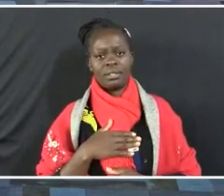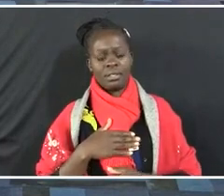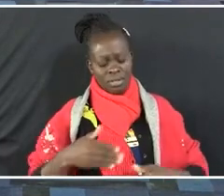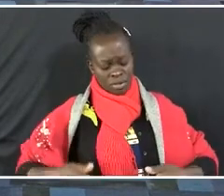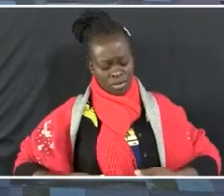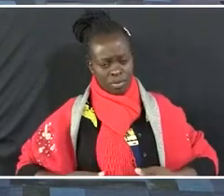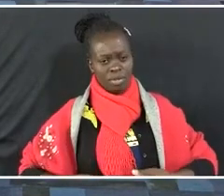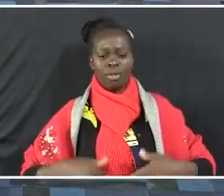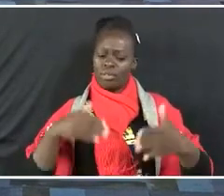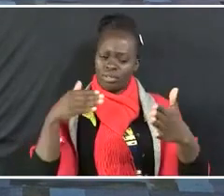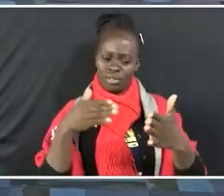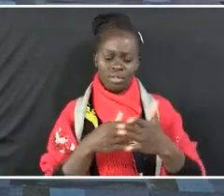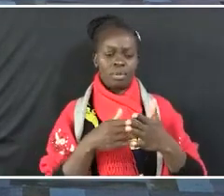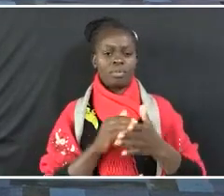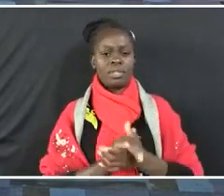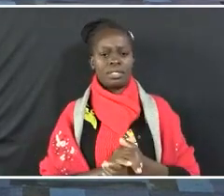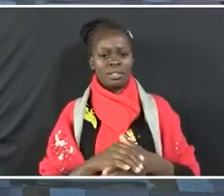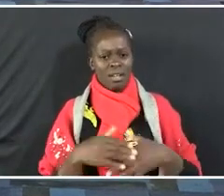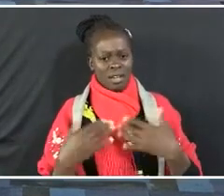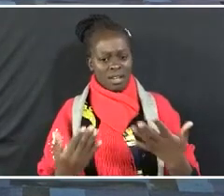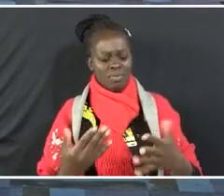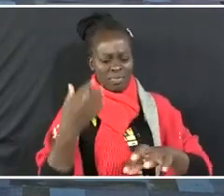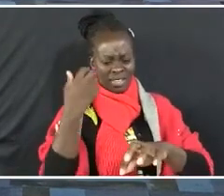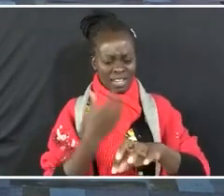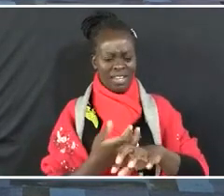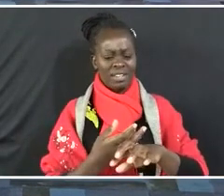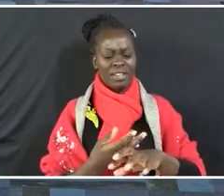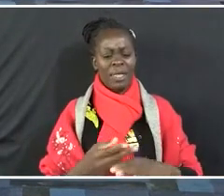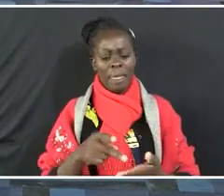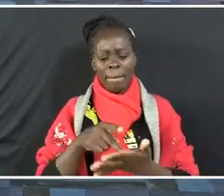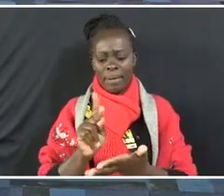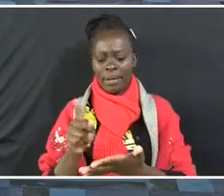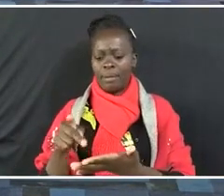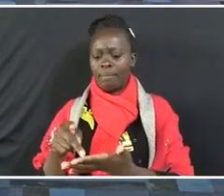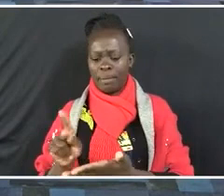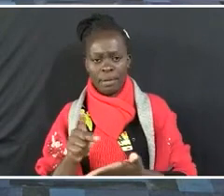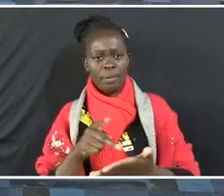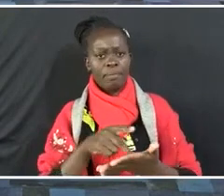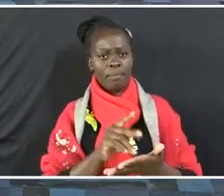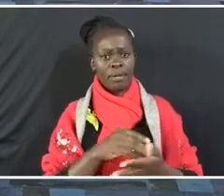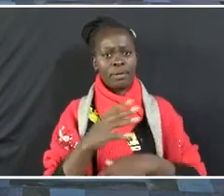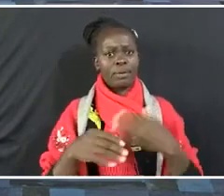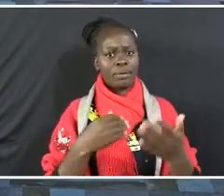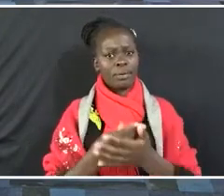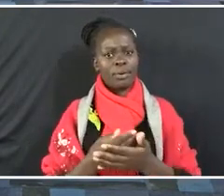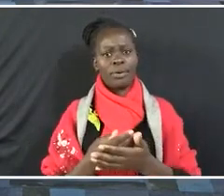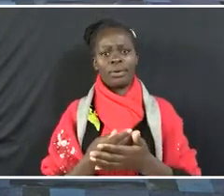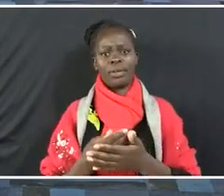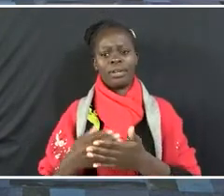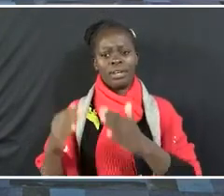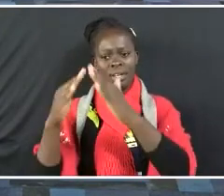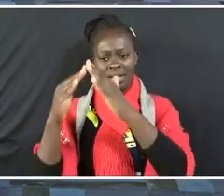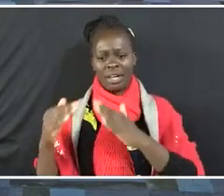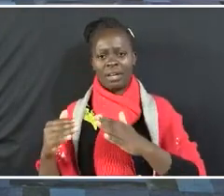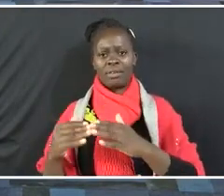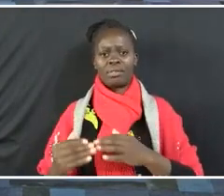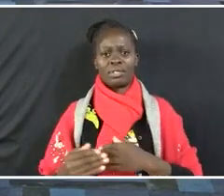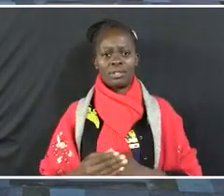you know how difficult it is to pay rent? Then you come lock yourself in a room. You can't talk to me, the one who paid the rent.